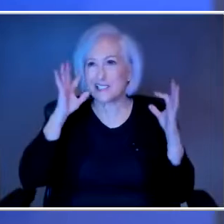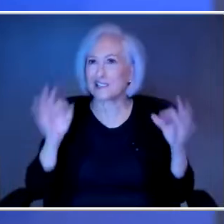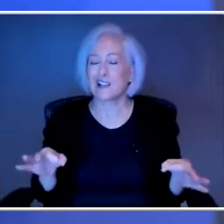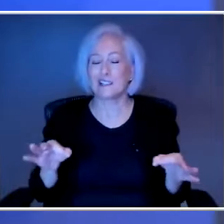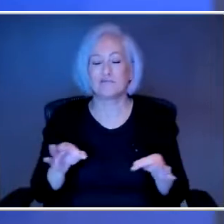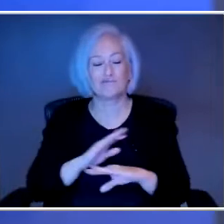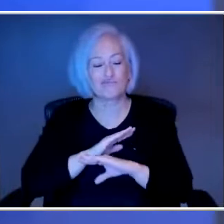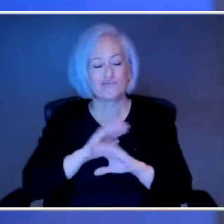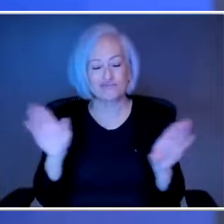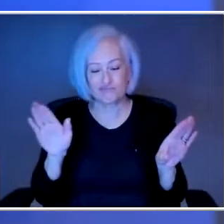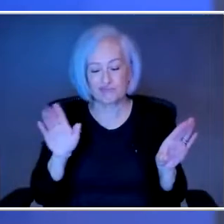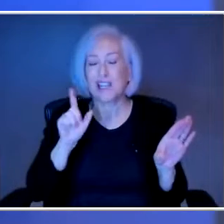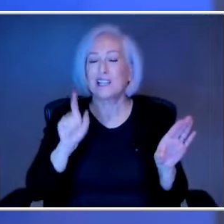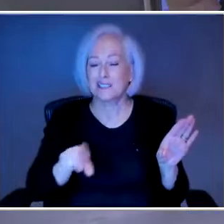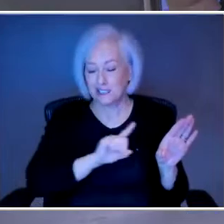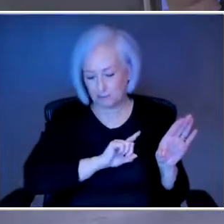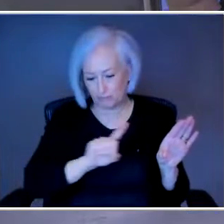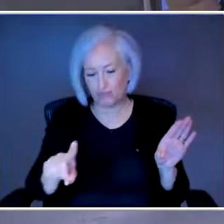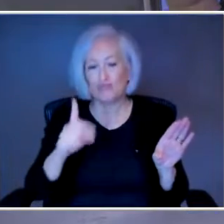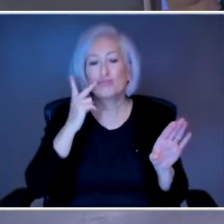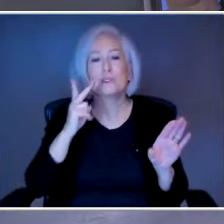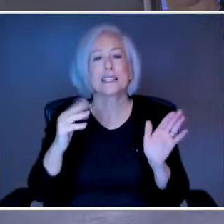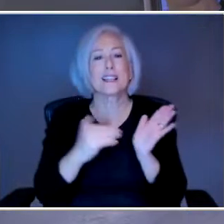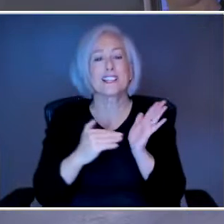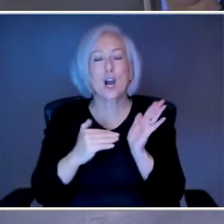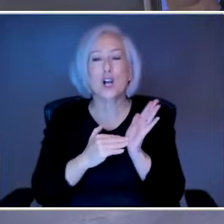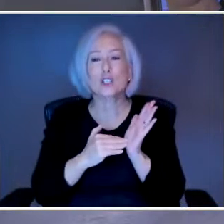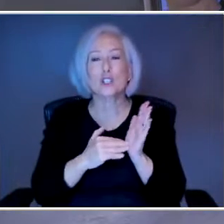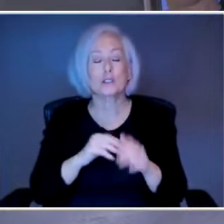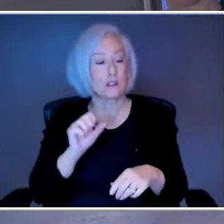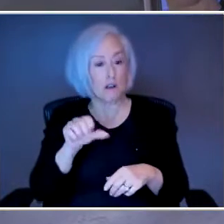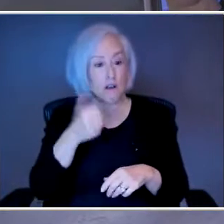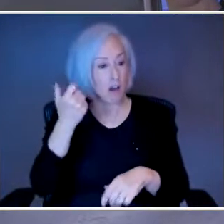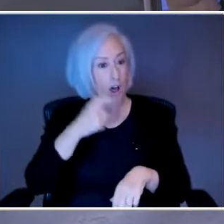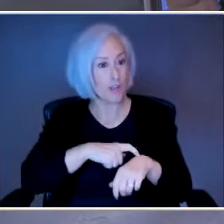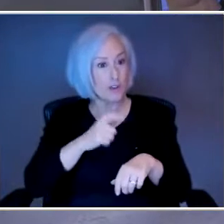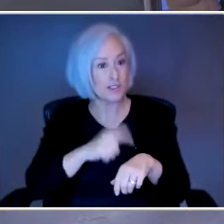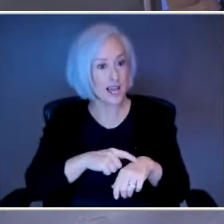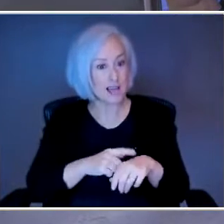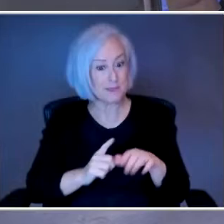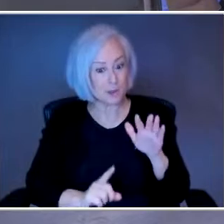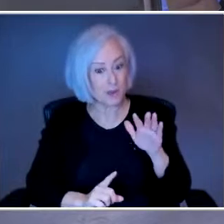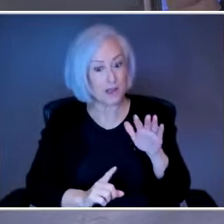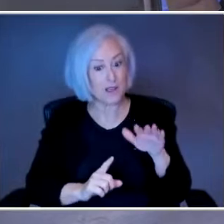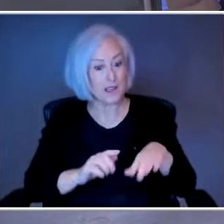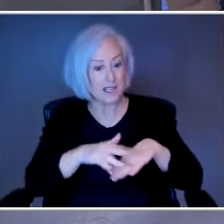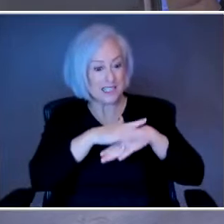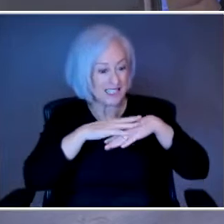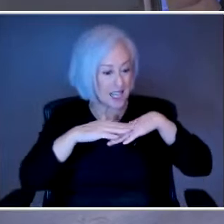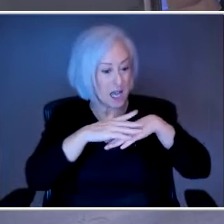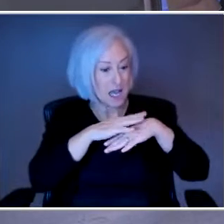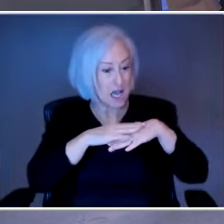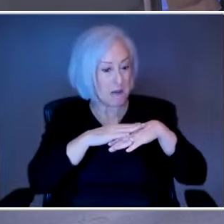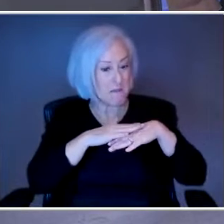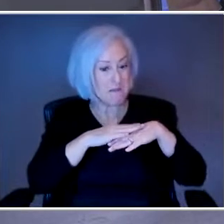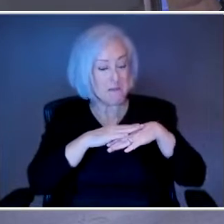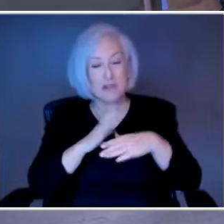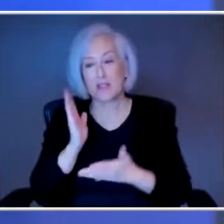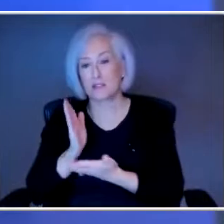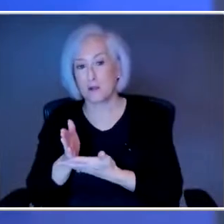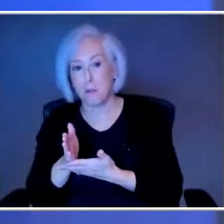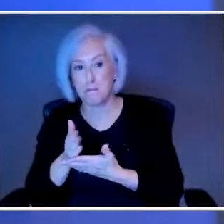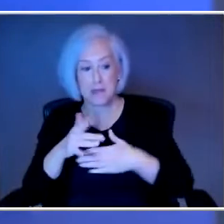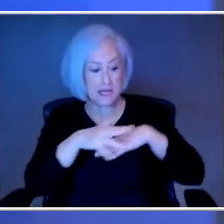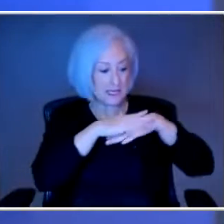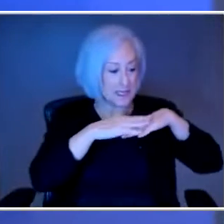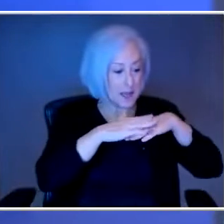ask my doctor about it. And then there were other times that it would just kind of come and go, so it wasn't continual, or would it stop? And you were able to those two do main that? things,